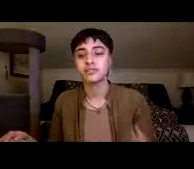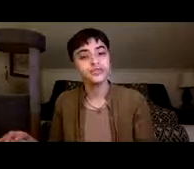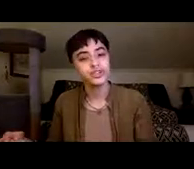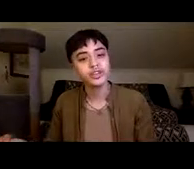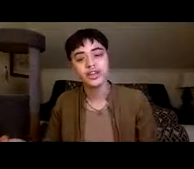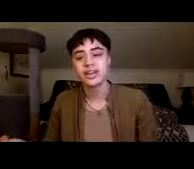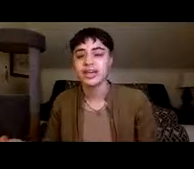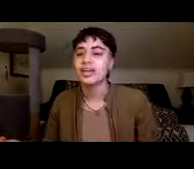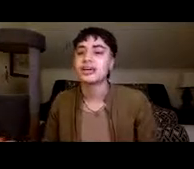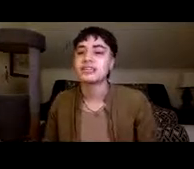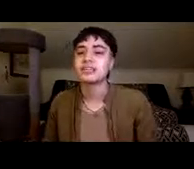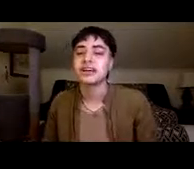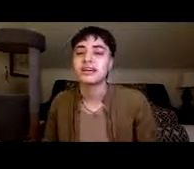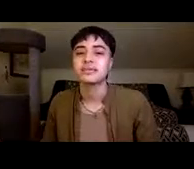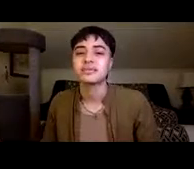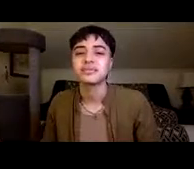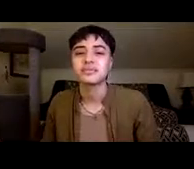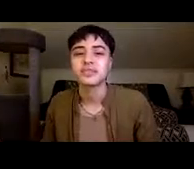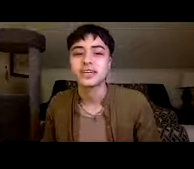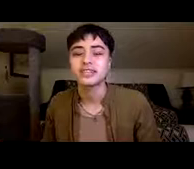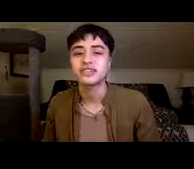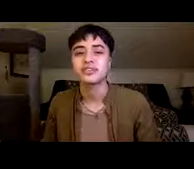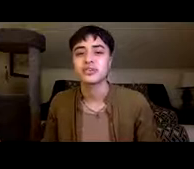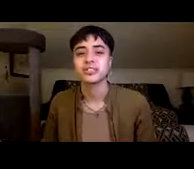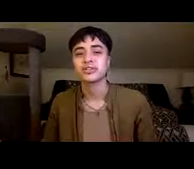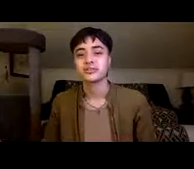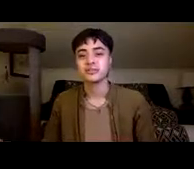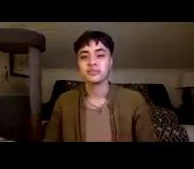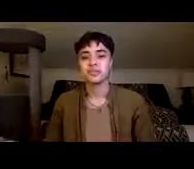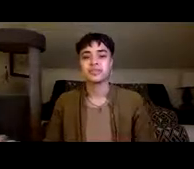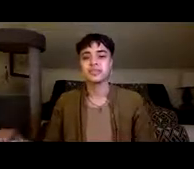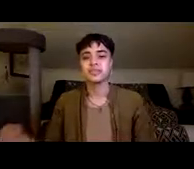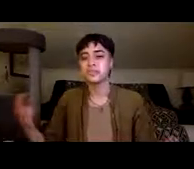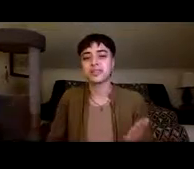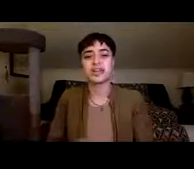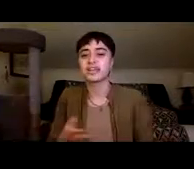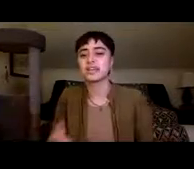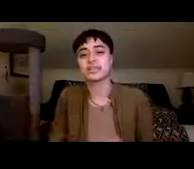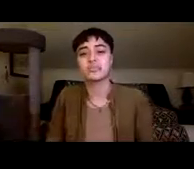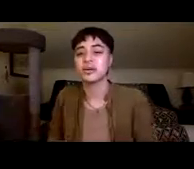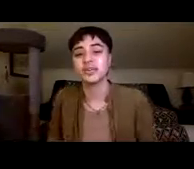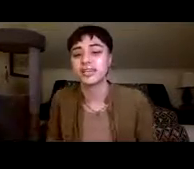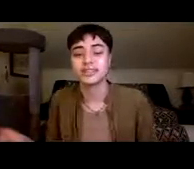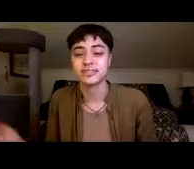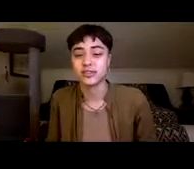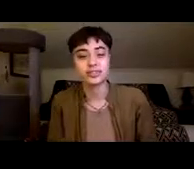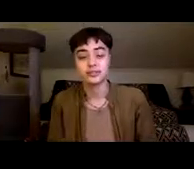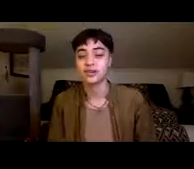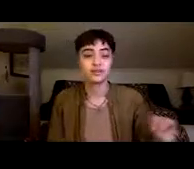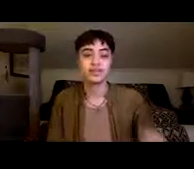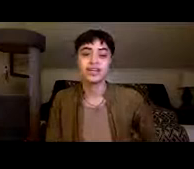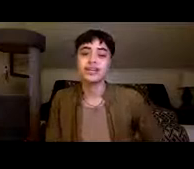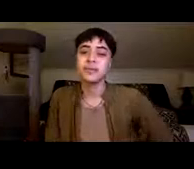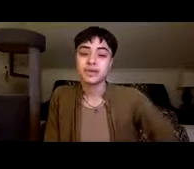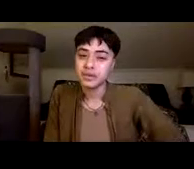my future? And that's just going to be something that I can keep going and that's going to